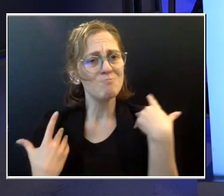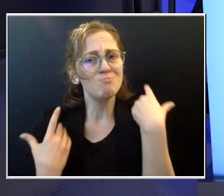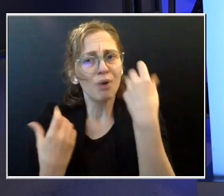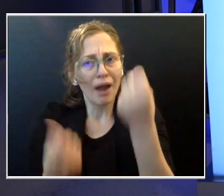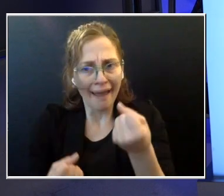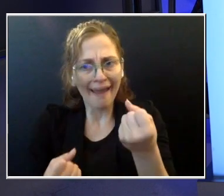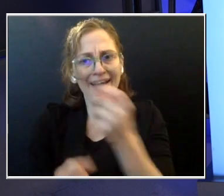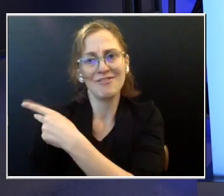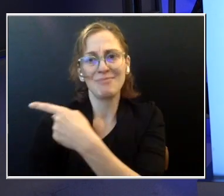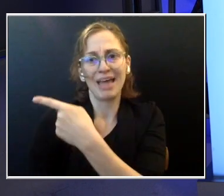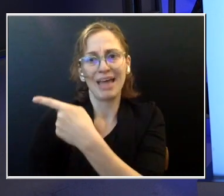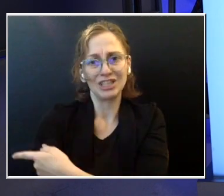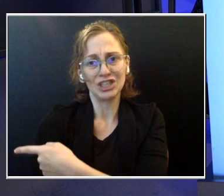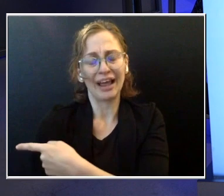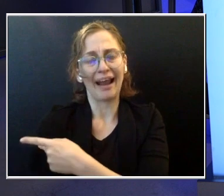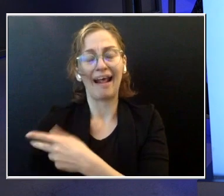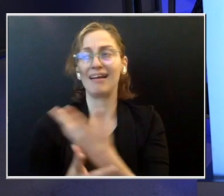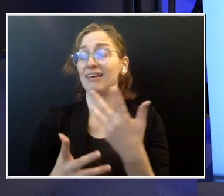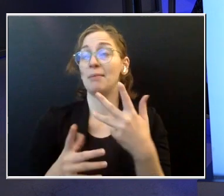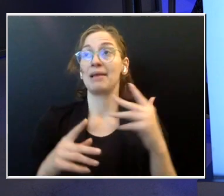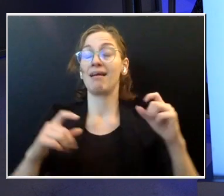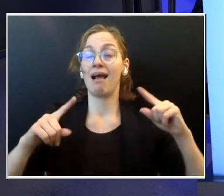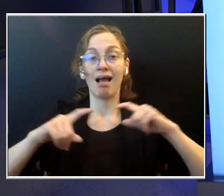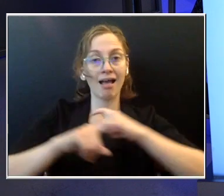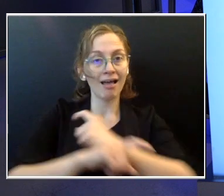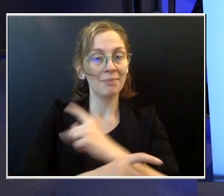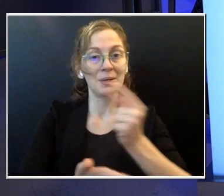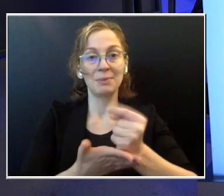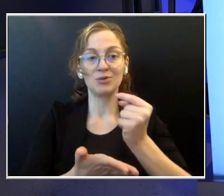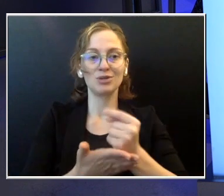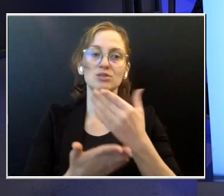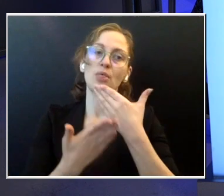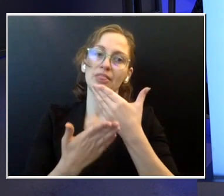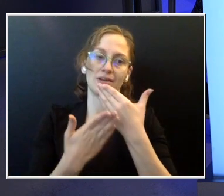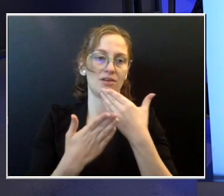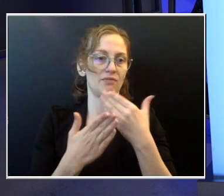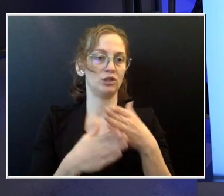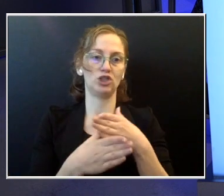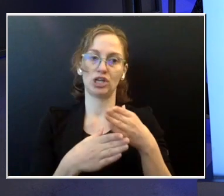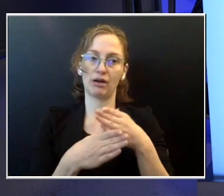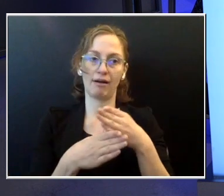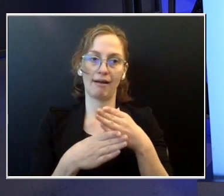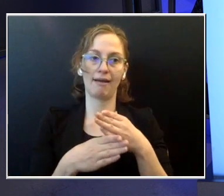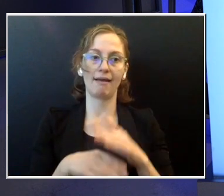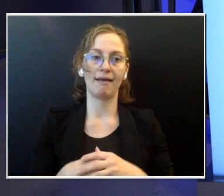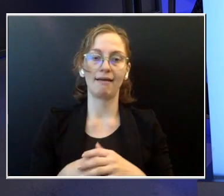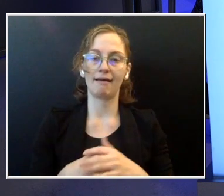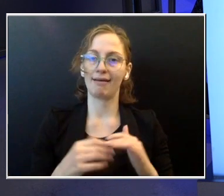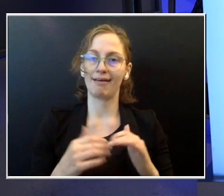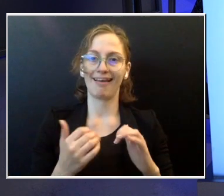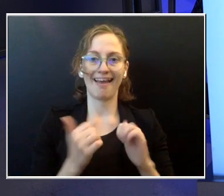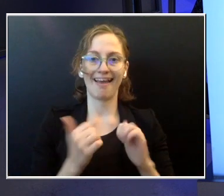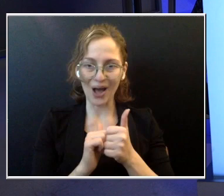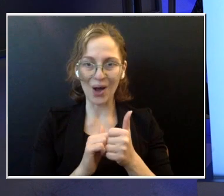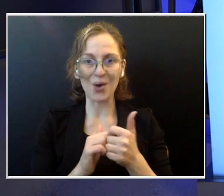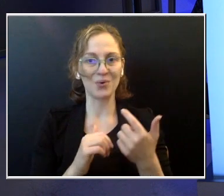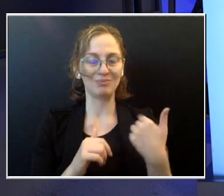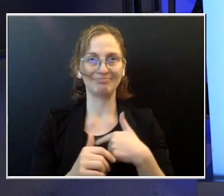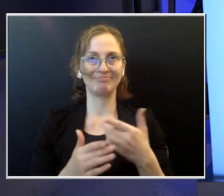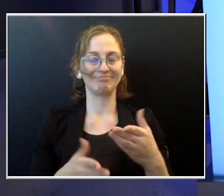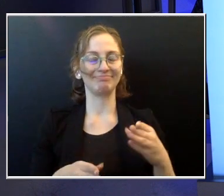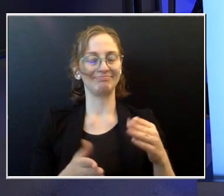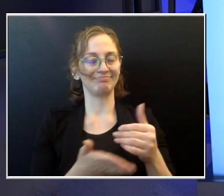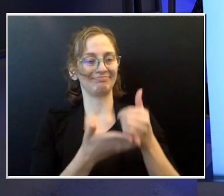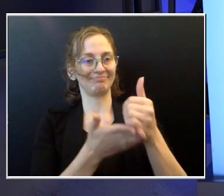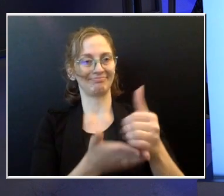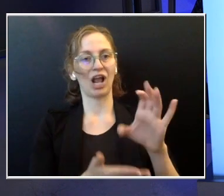for sharing, and thank you, docs, for sharing how we got Claudia getting better and back to life. So Leslie wants to know, how often do patients get